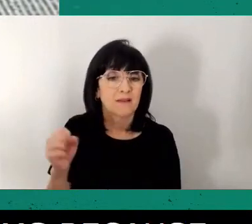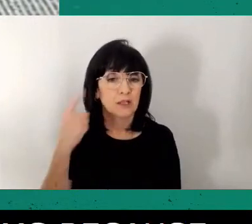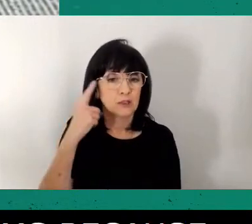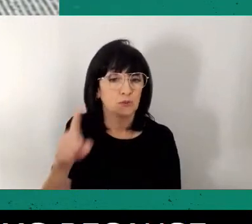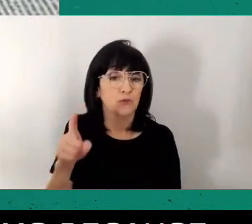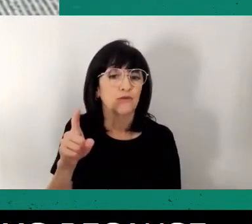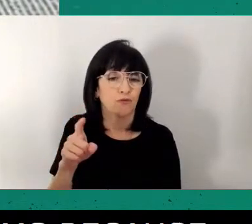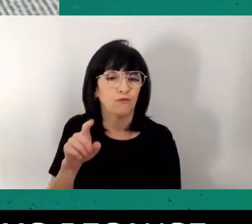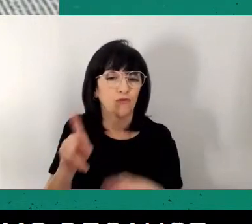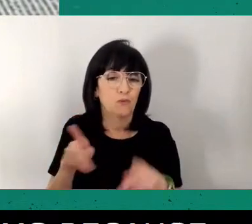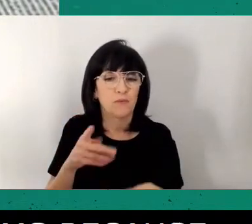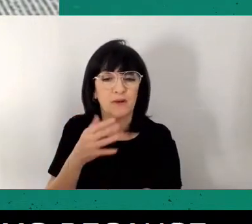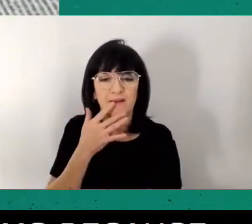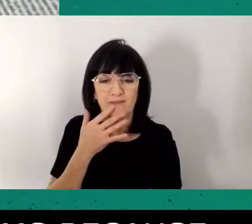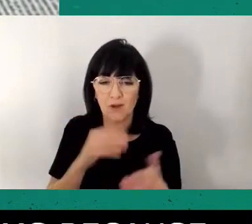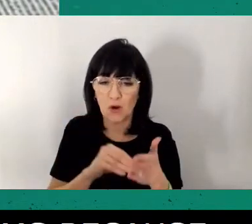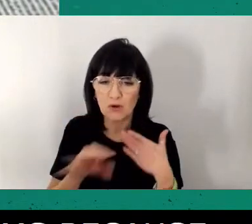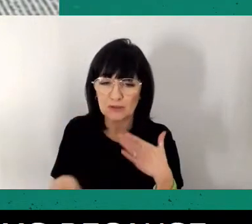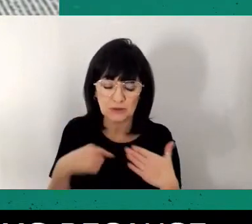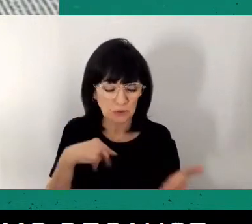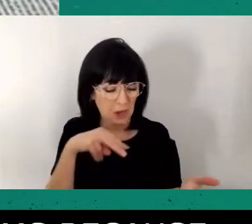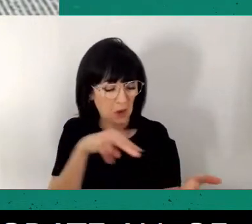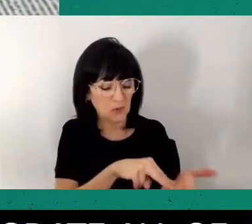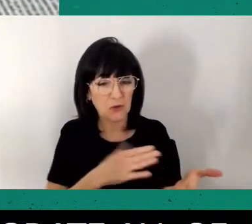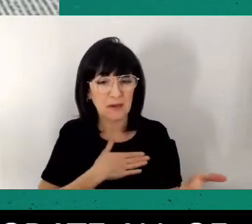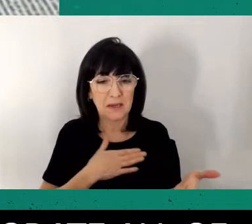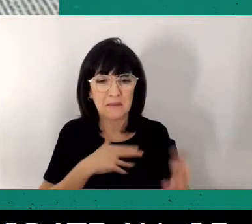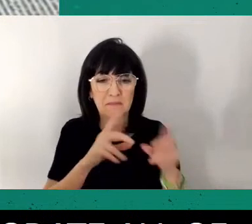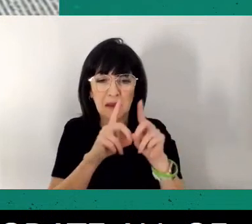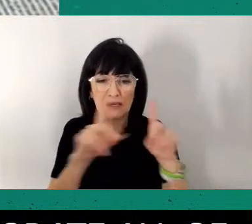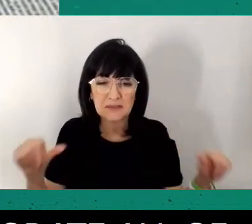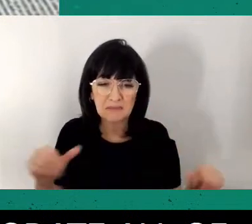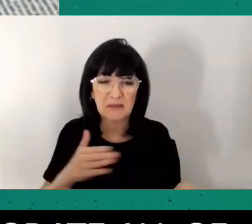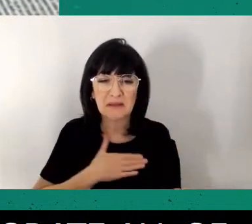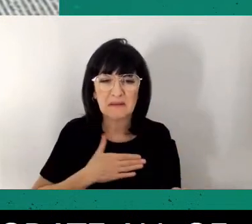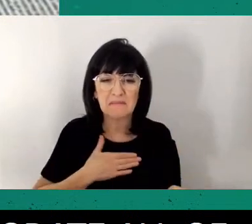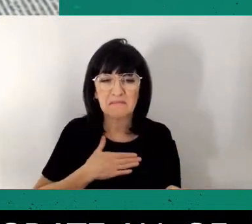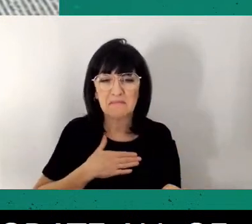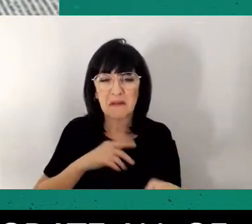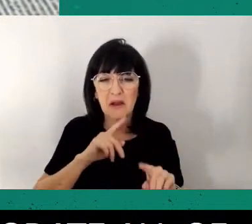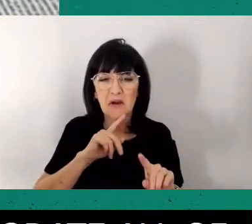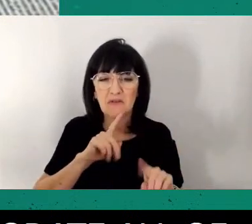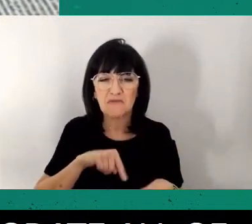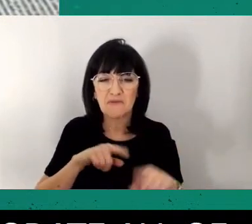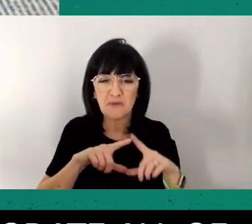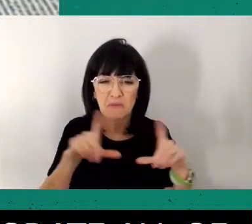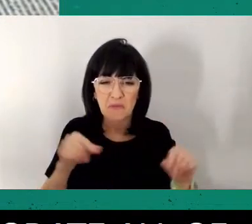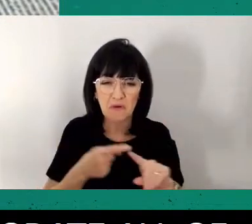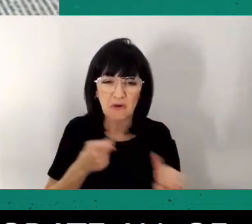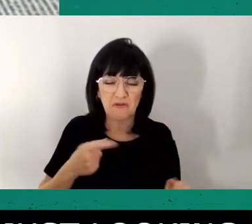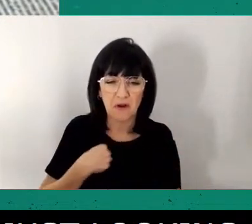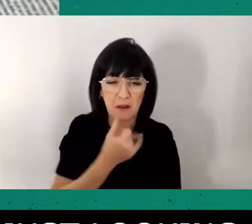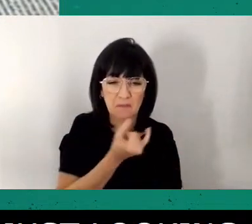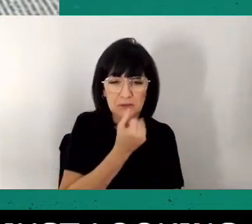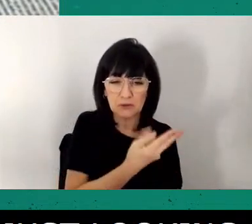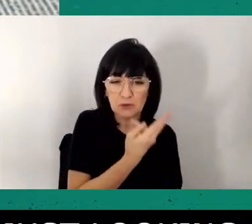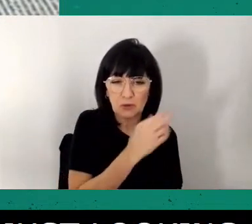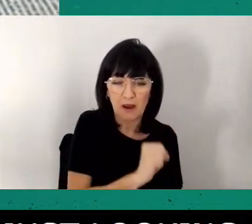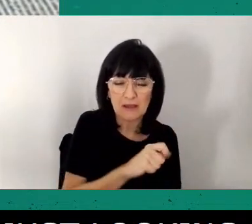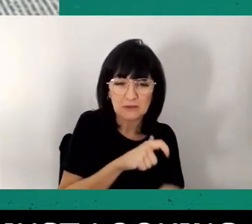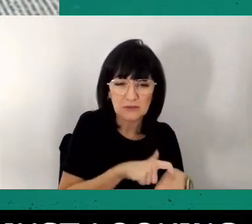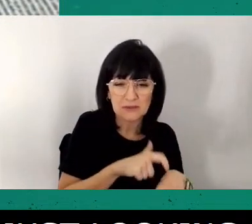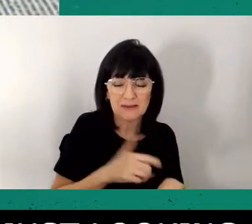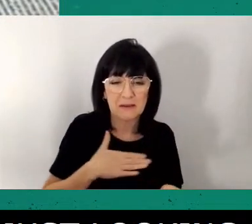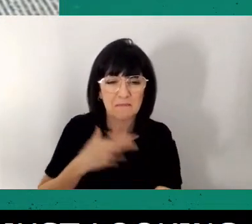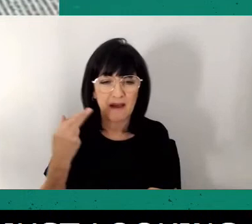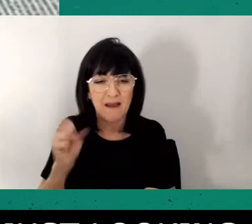just looking at my diploma and my report card from the time that I was in junior high school and high school, but I started